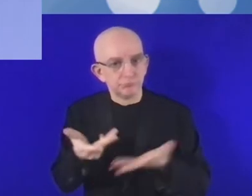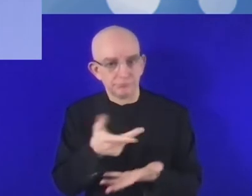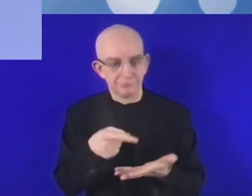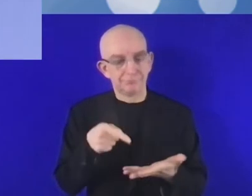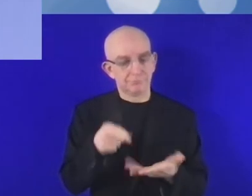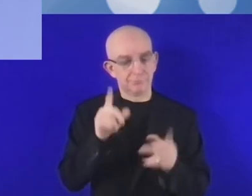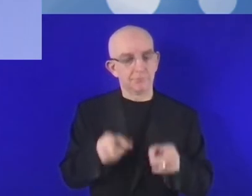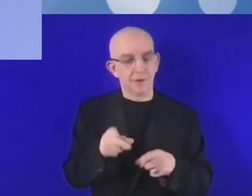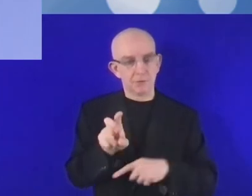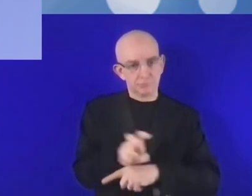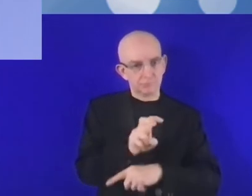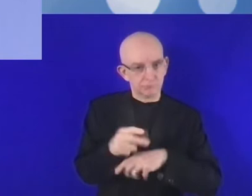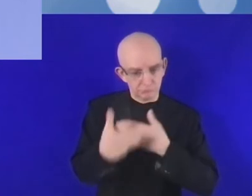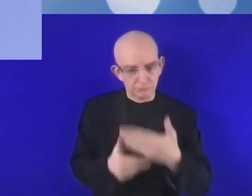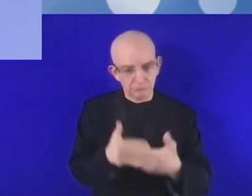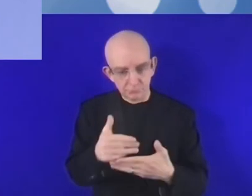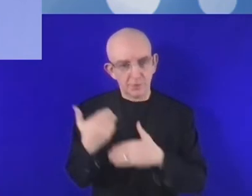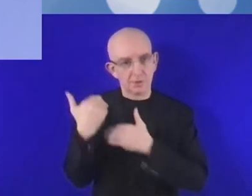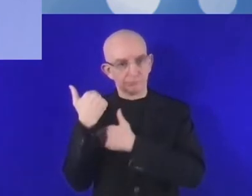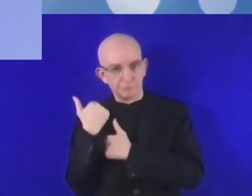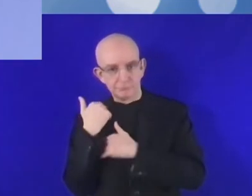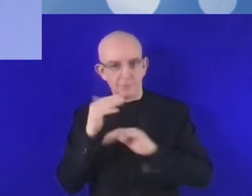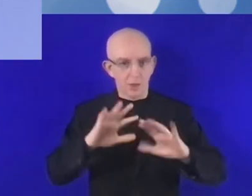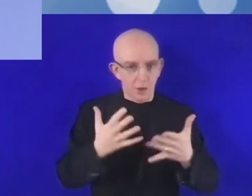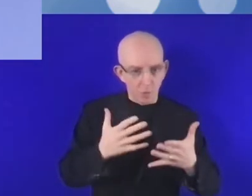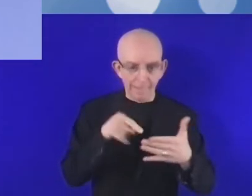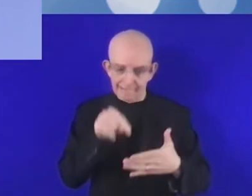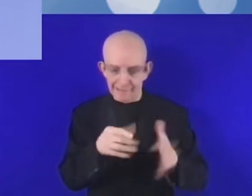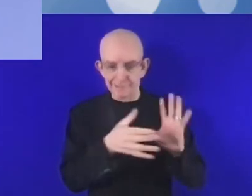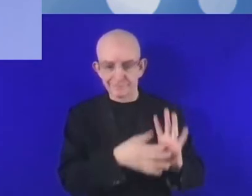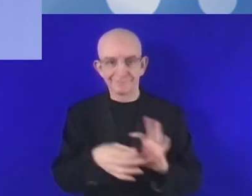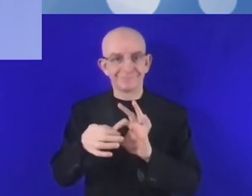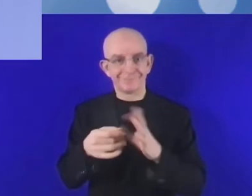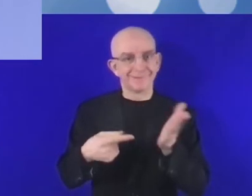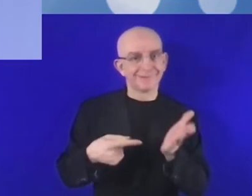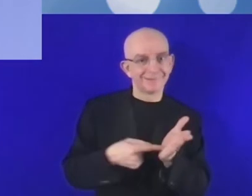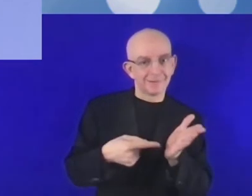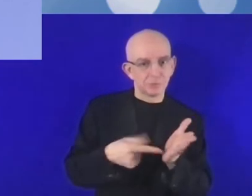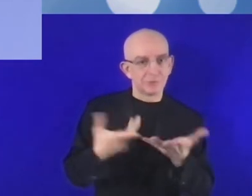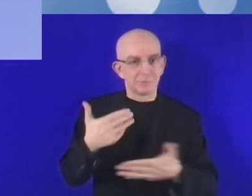regular regulatory information these are the challenges we face